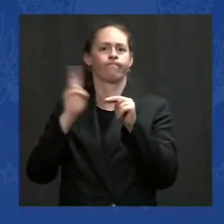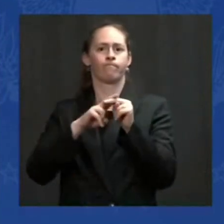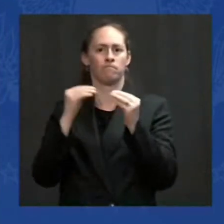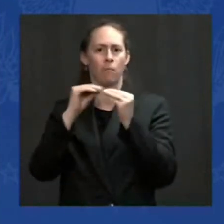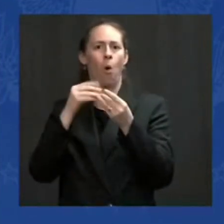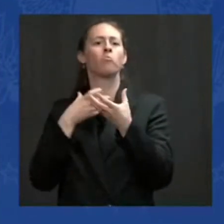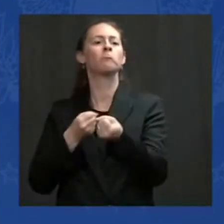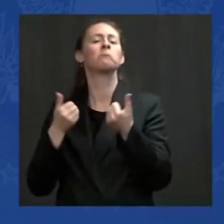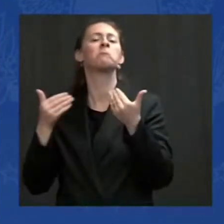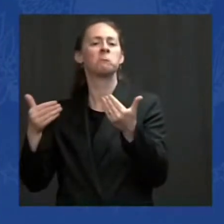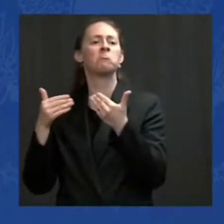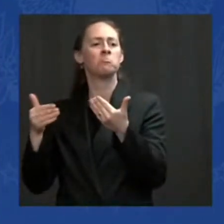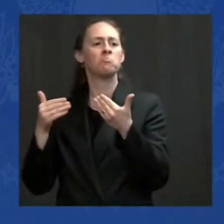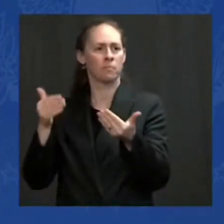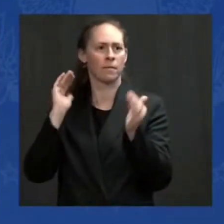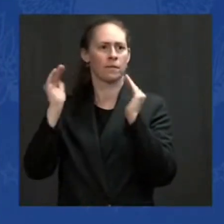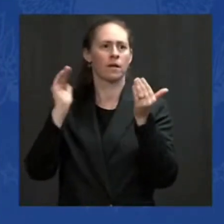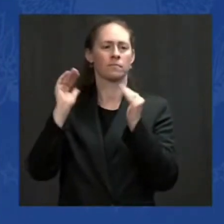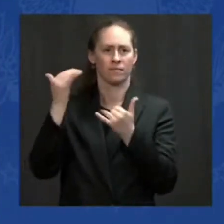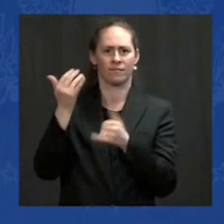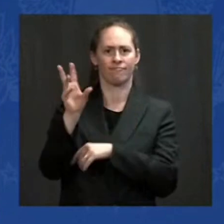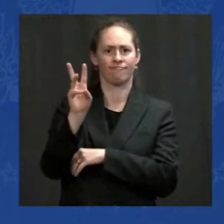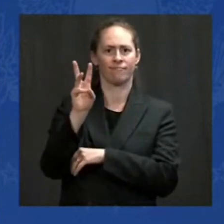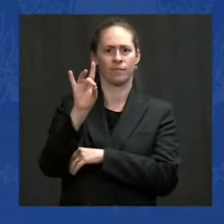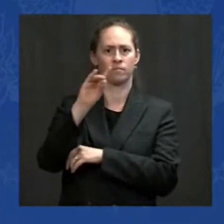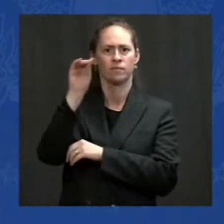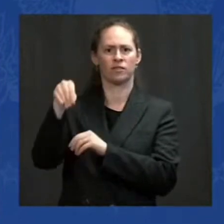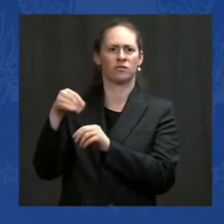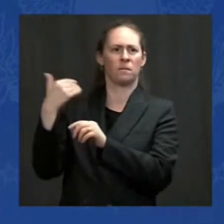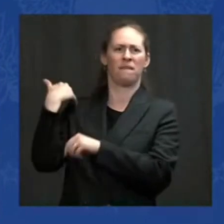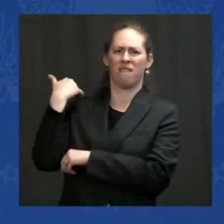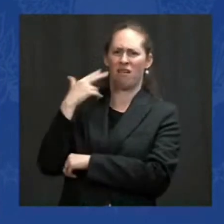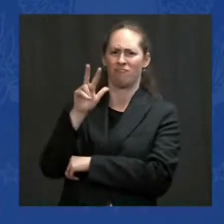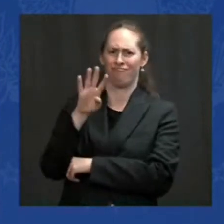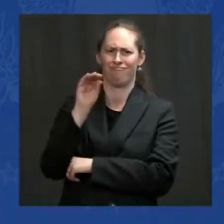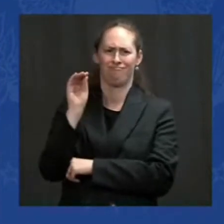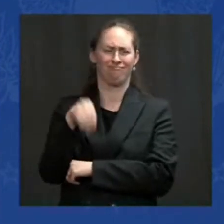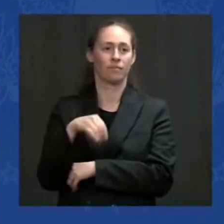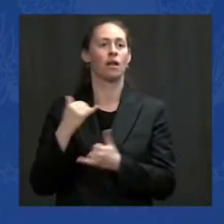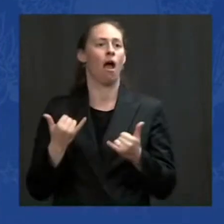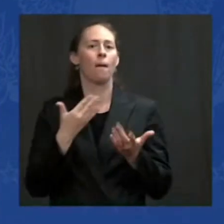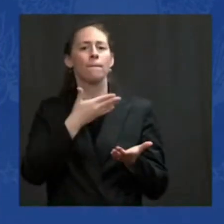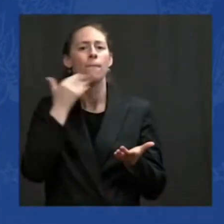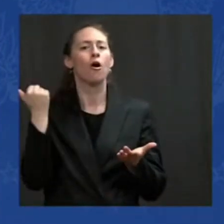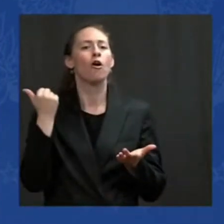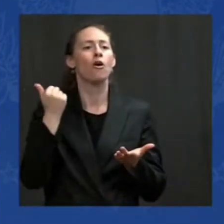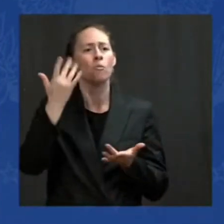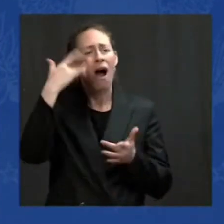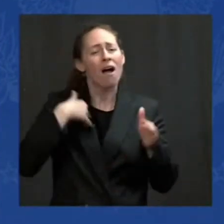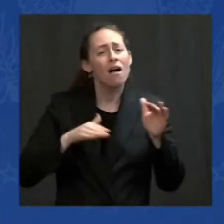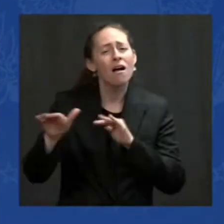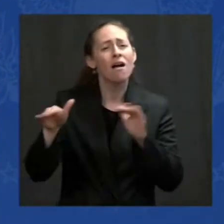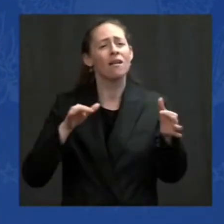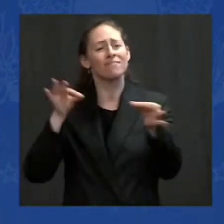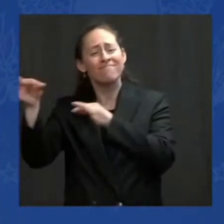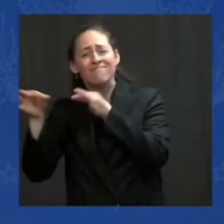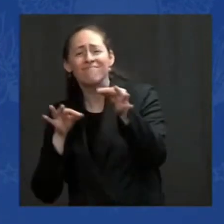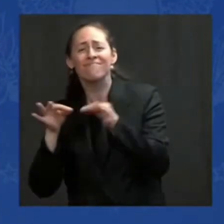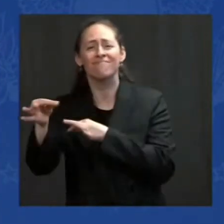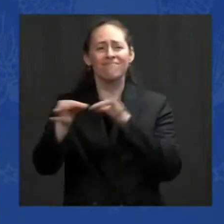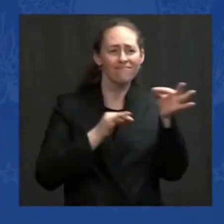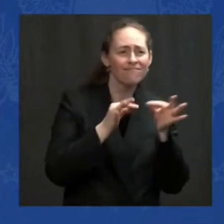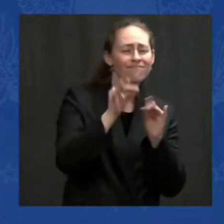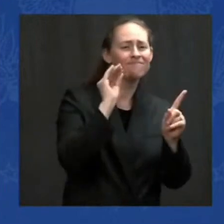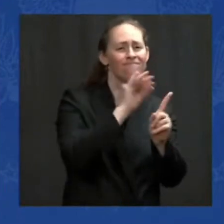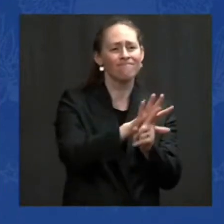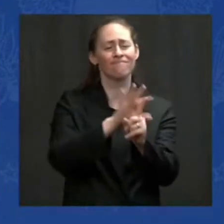68%. That is because we've worked hard to get the word out about the safety and efficacy of the vaccines,